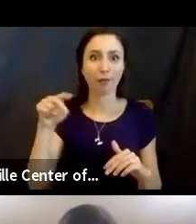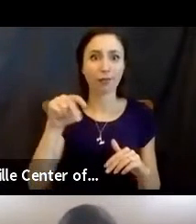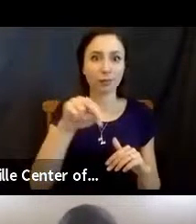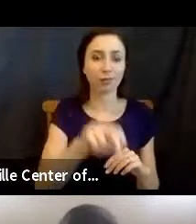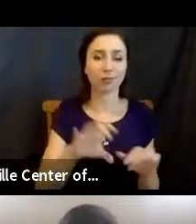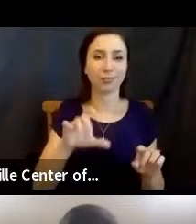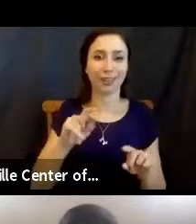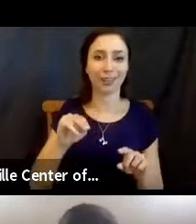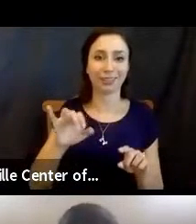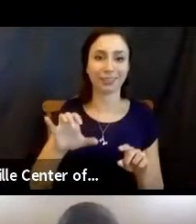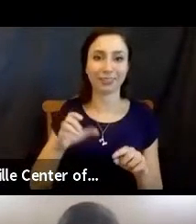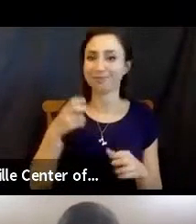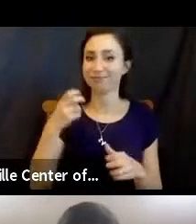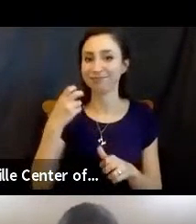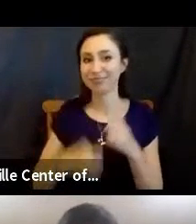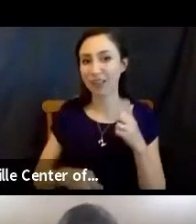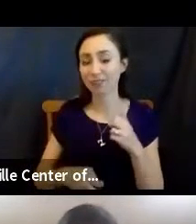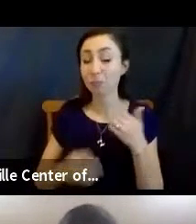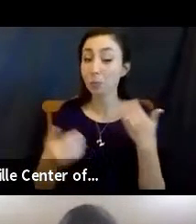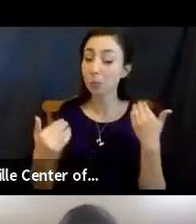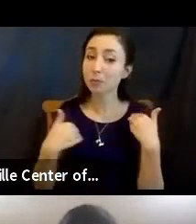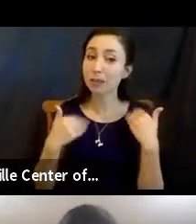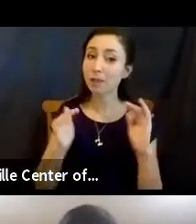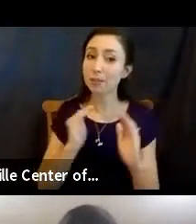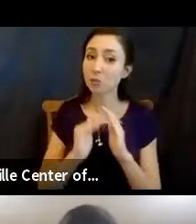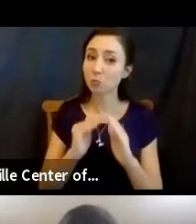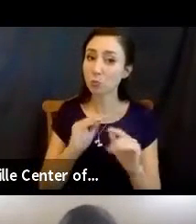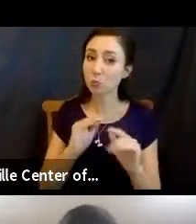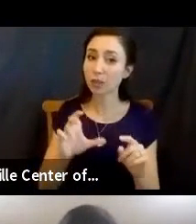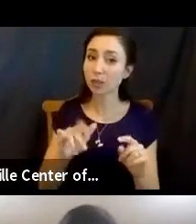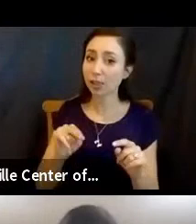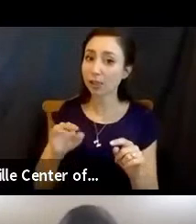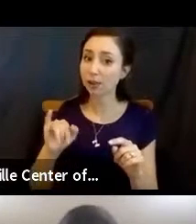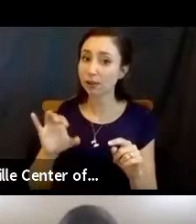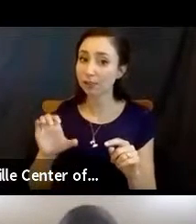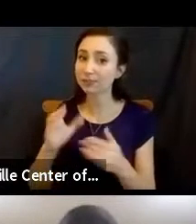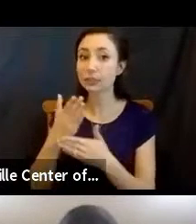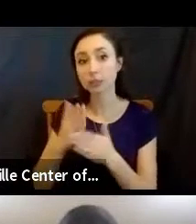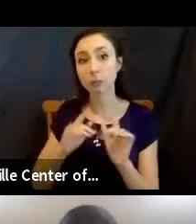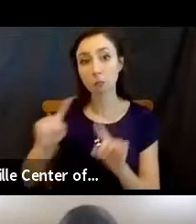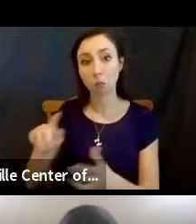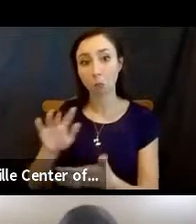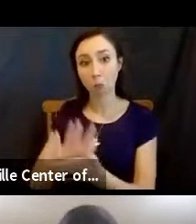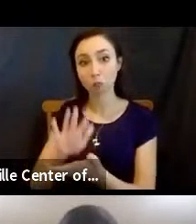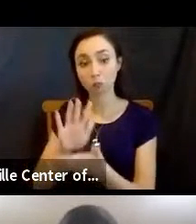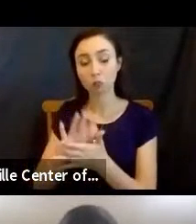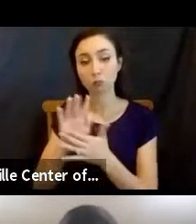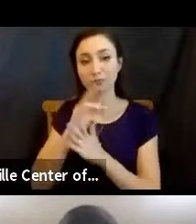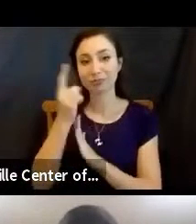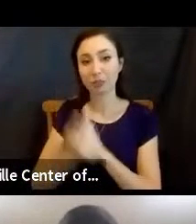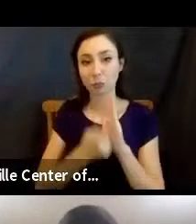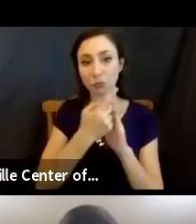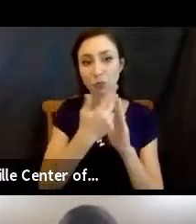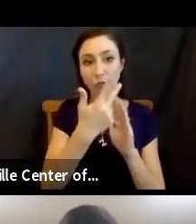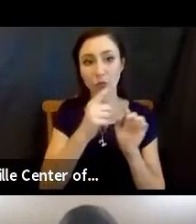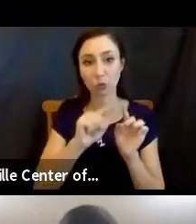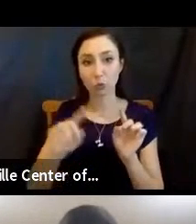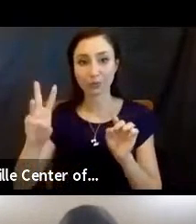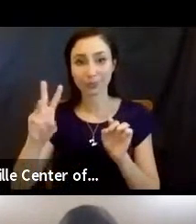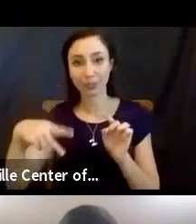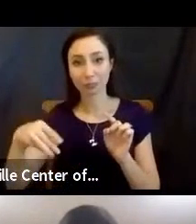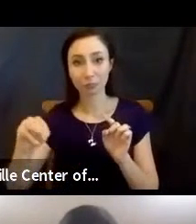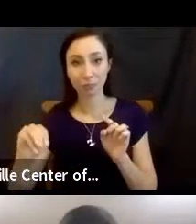what we've been doing is holding community clinics, some of them at a school between the hours of 3 and 6 p.m. We've had several of